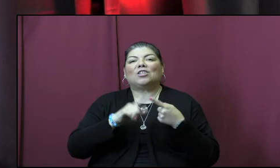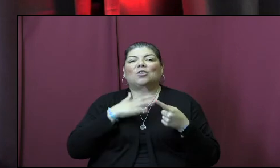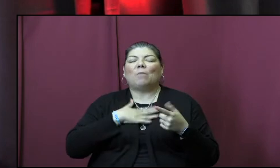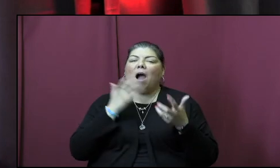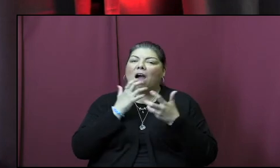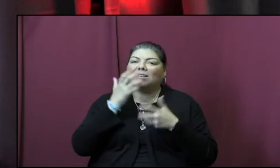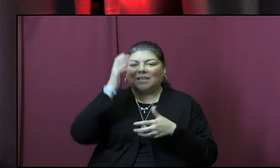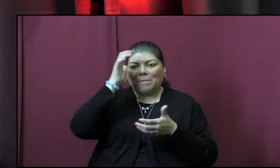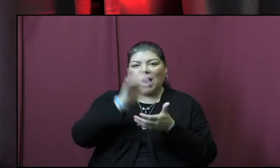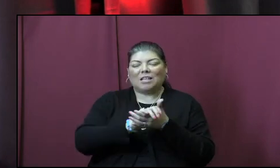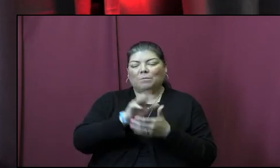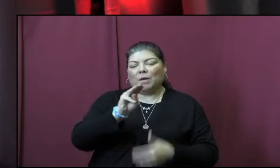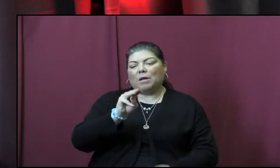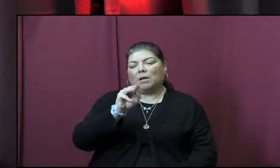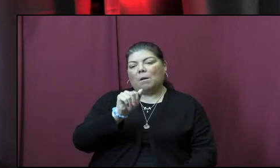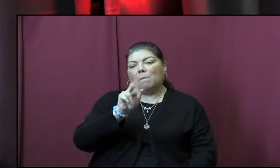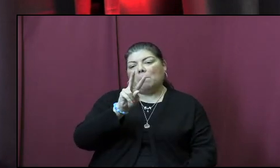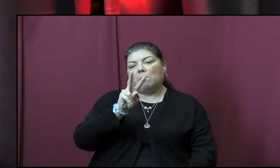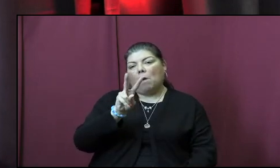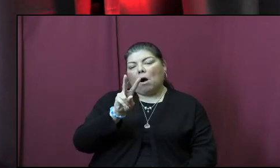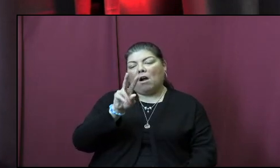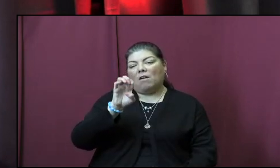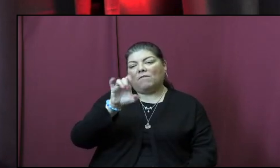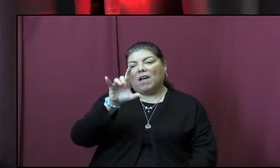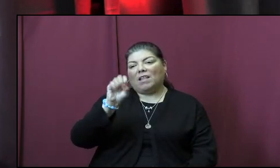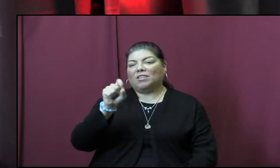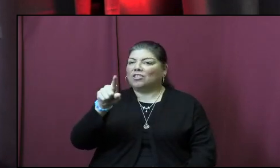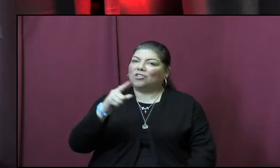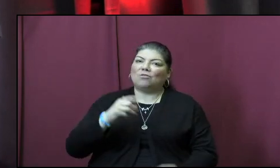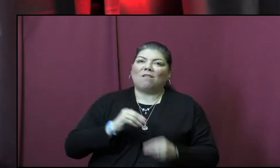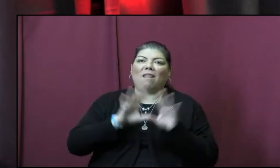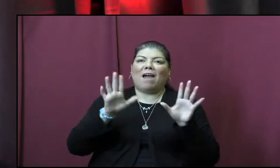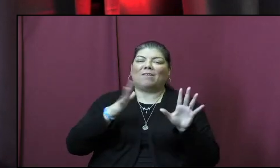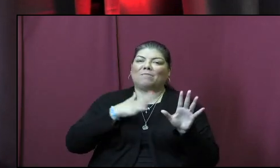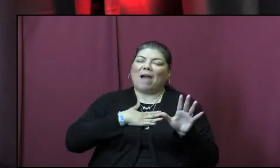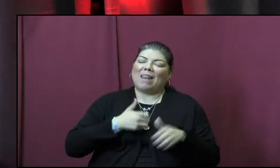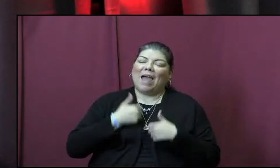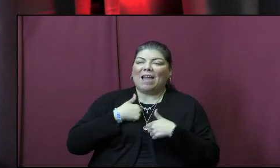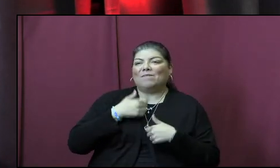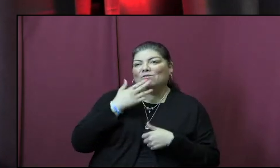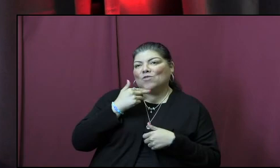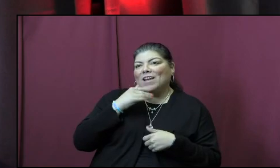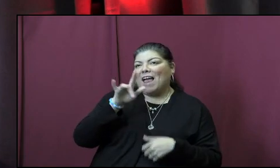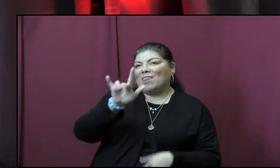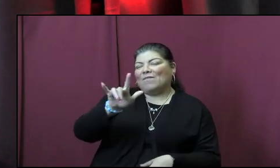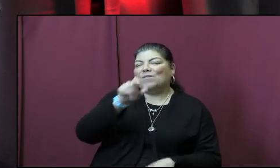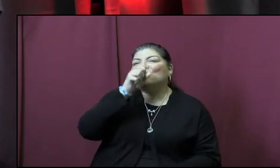my awesome husband, Marv Ellis, you light up my life, sweetie. I love you.